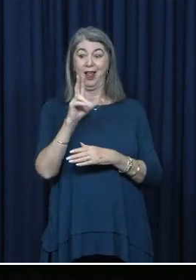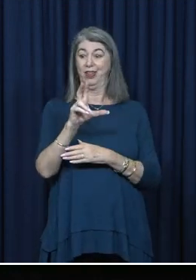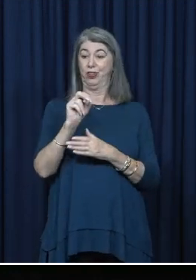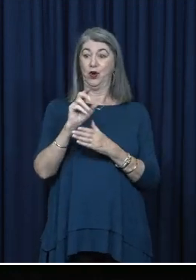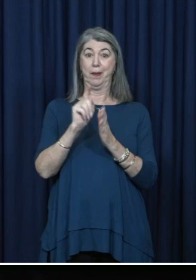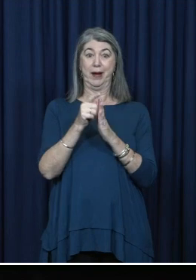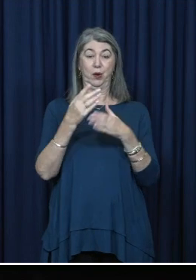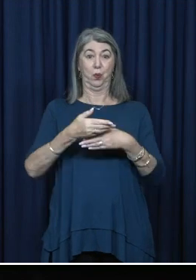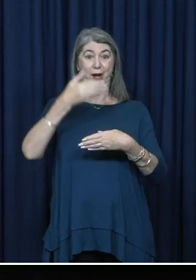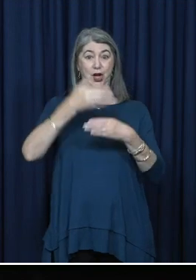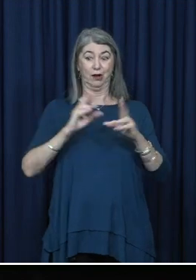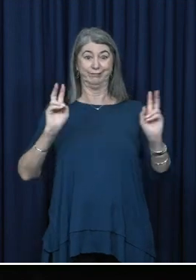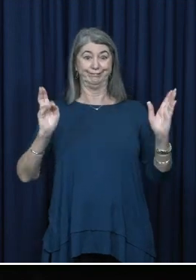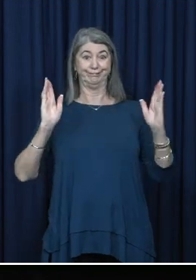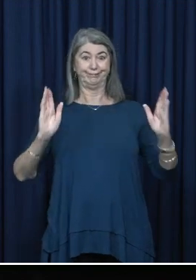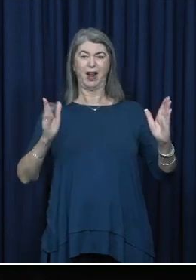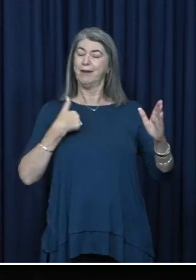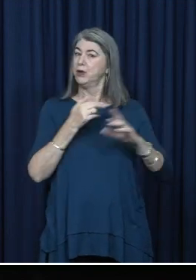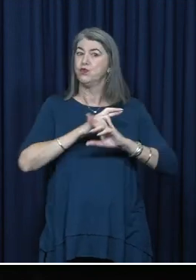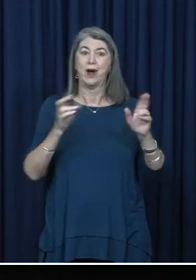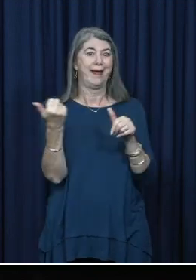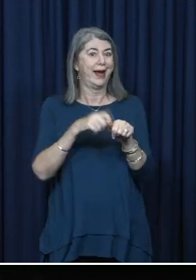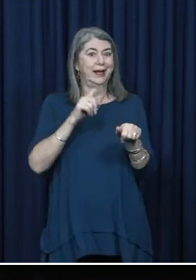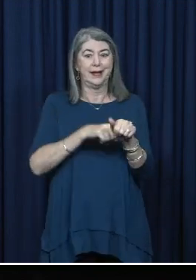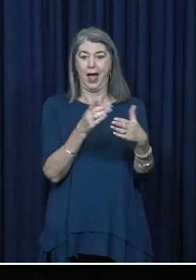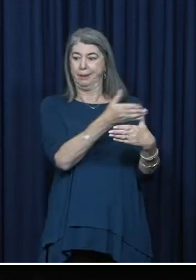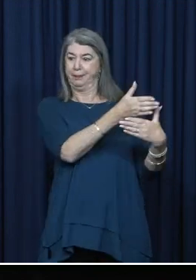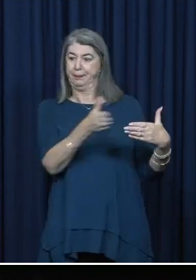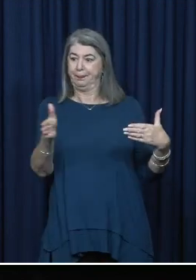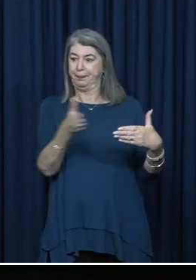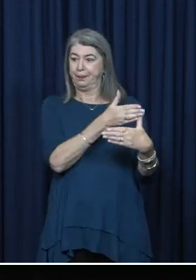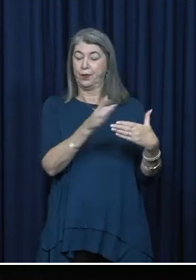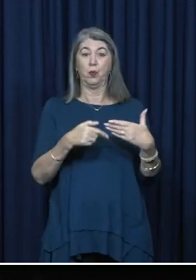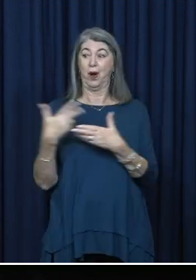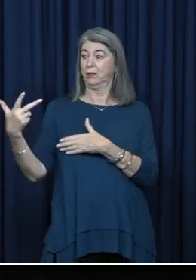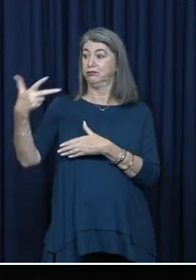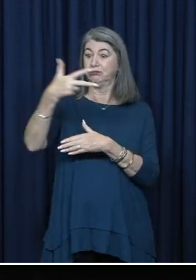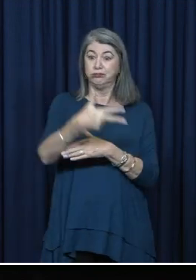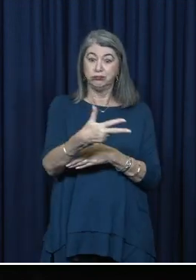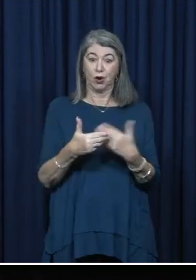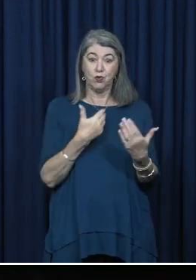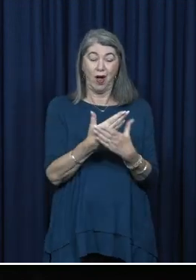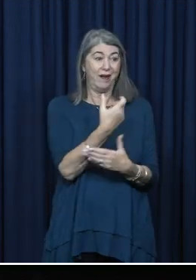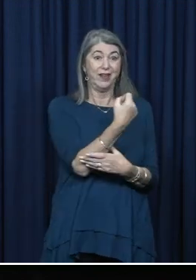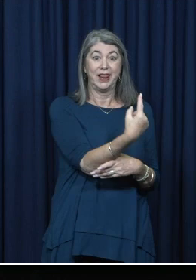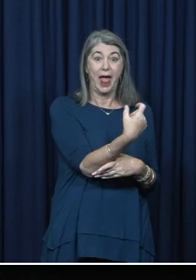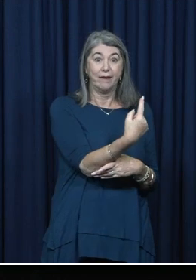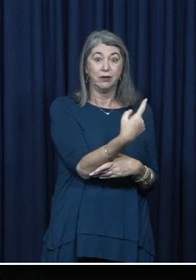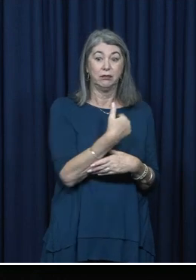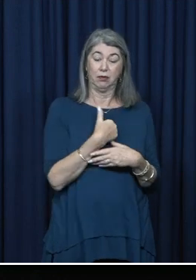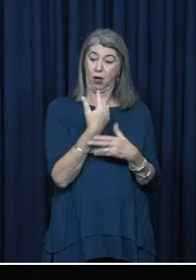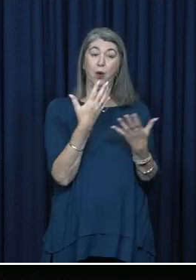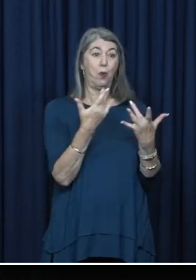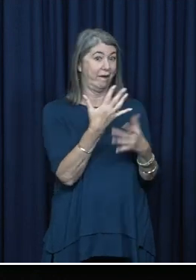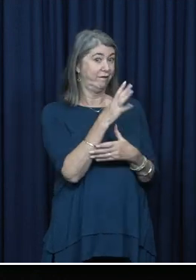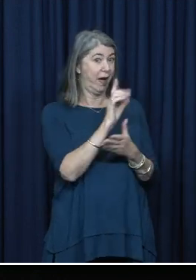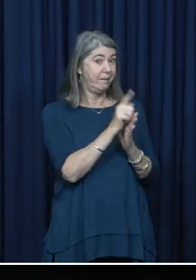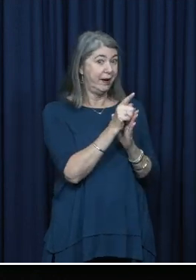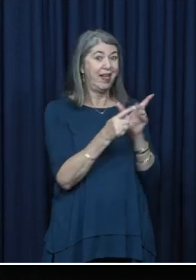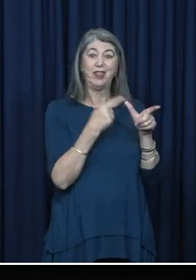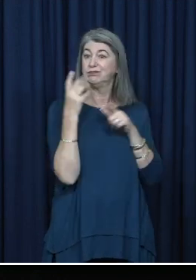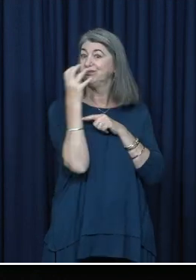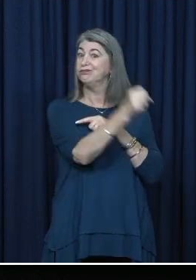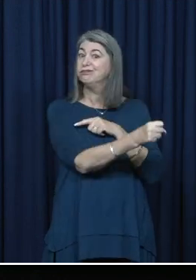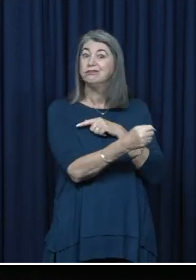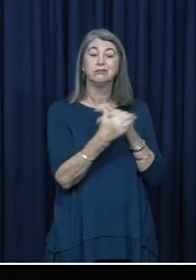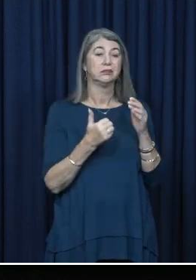window, I have to be ready to go anytime within that window because when the vehicle arrives at 11 o'clock, it's only going to wait 5 minutes before it goes on to its